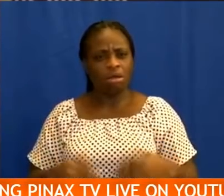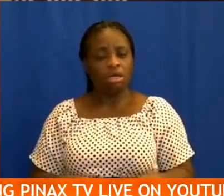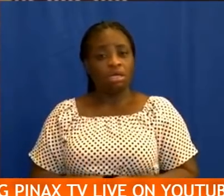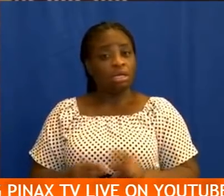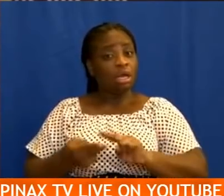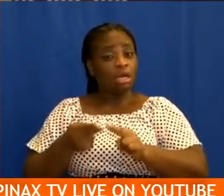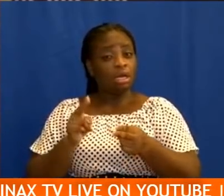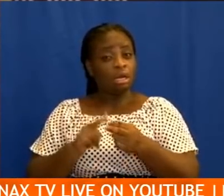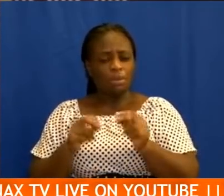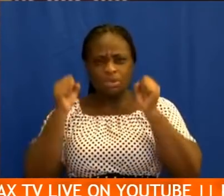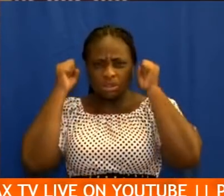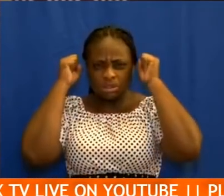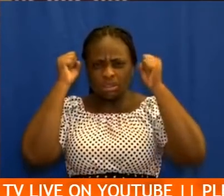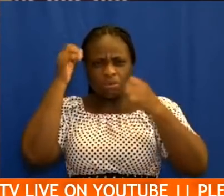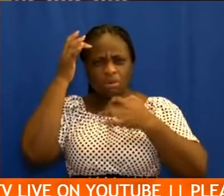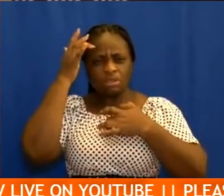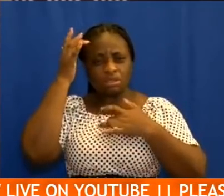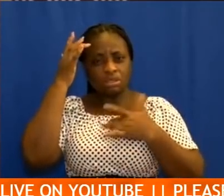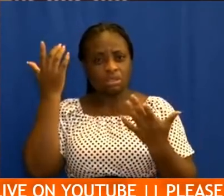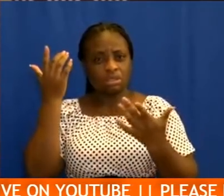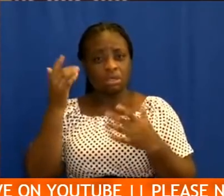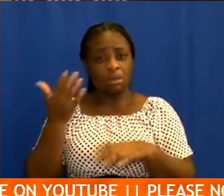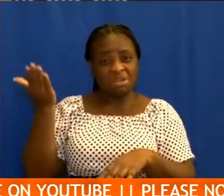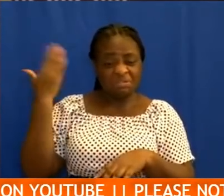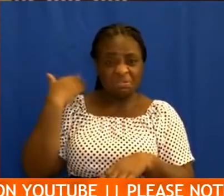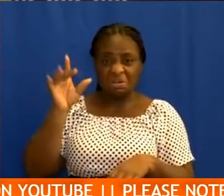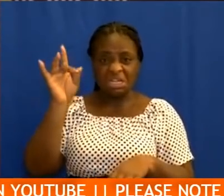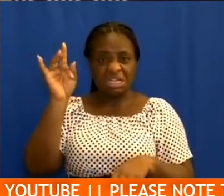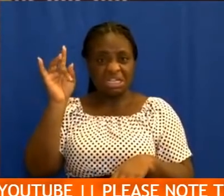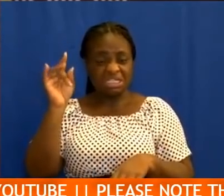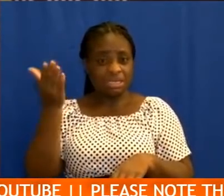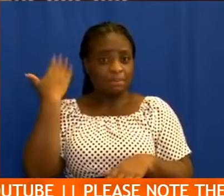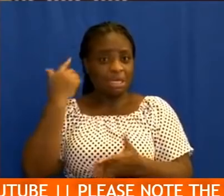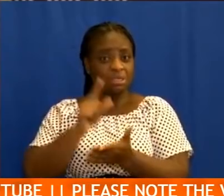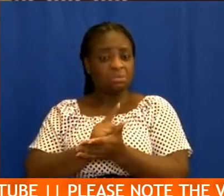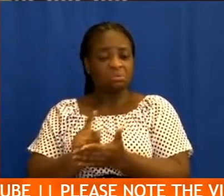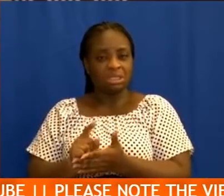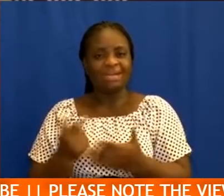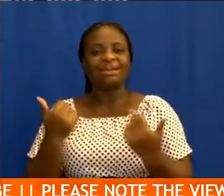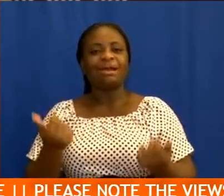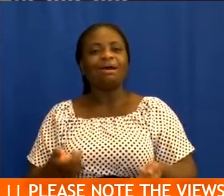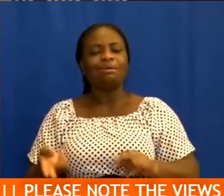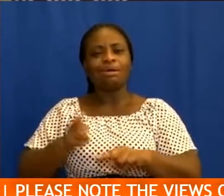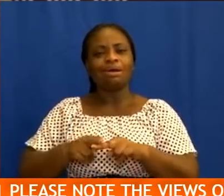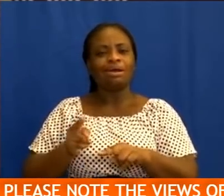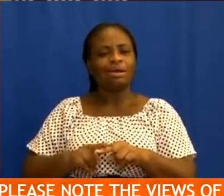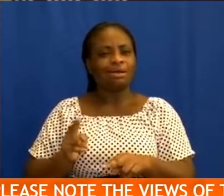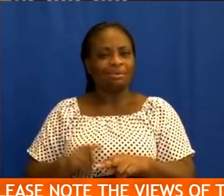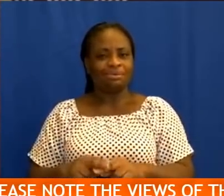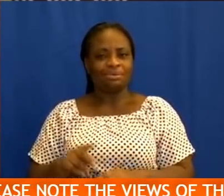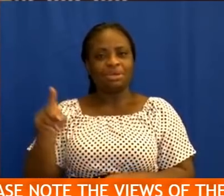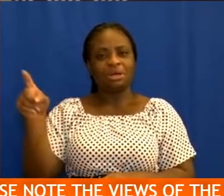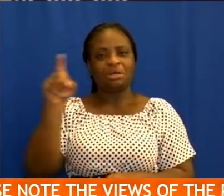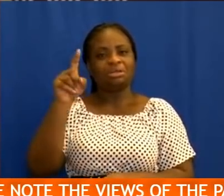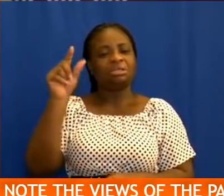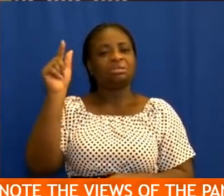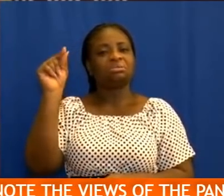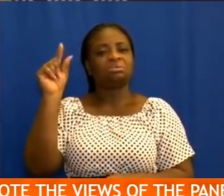number of severe cases, which stood at 18 a week ago, has increased sharply to